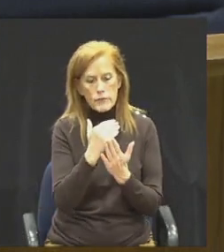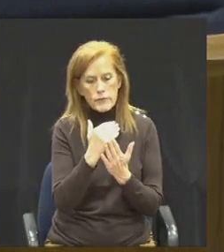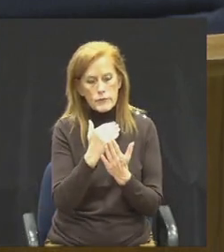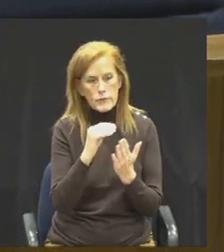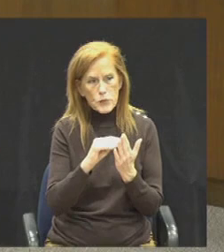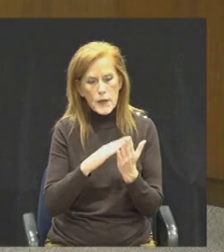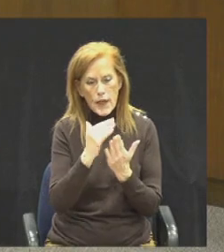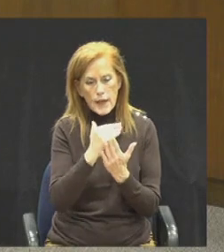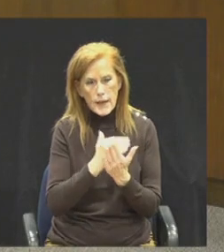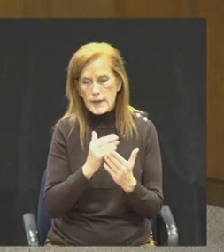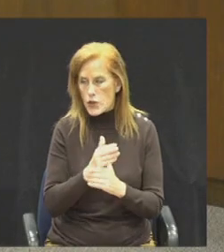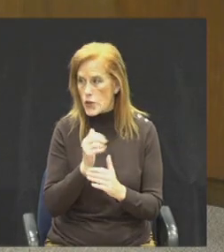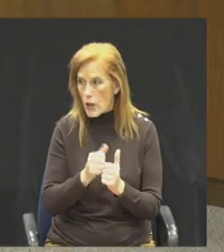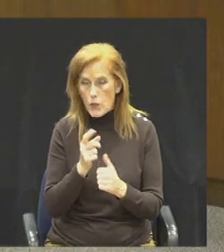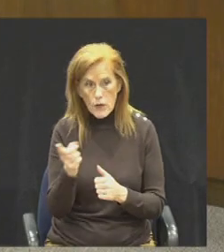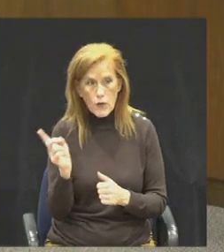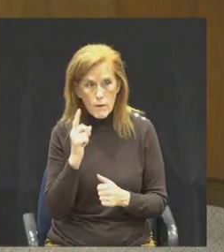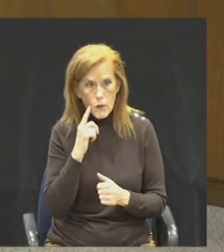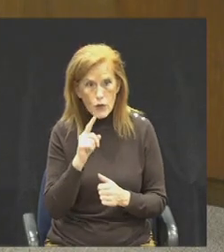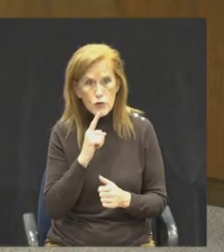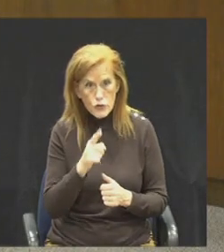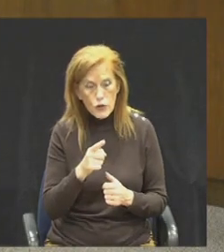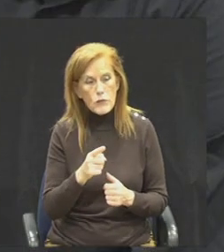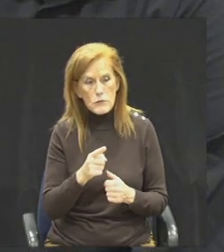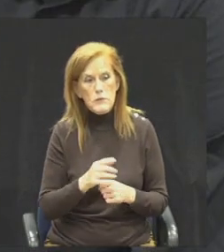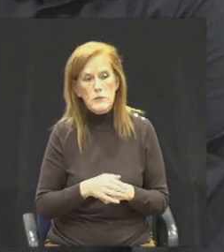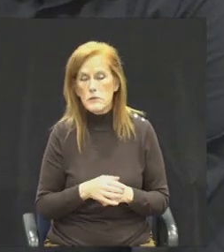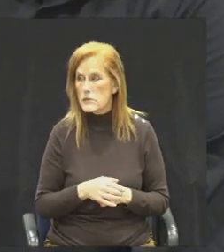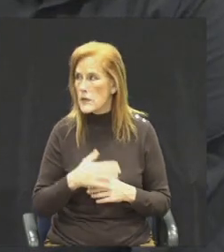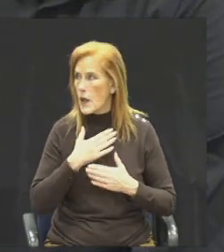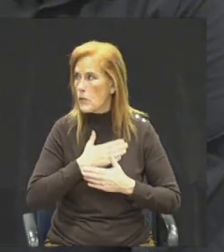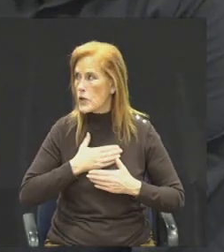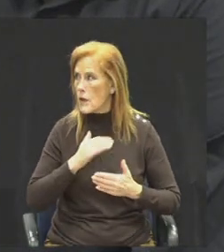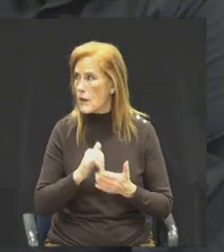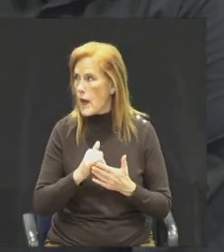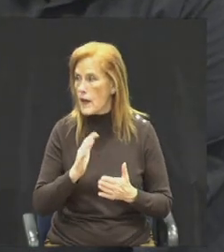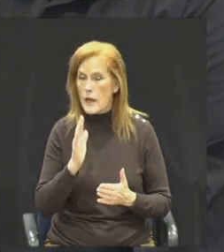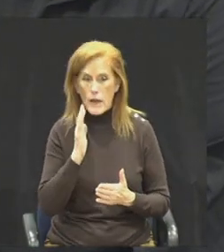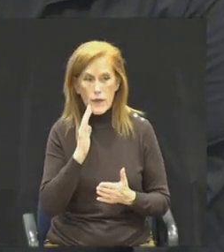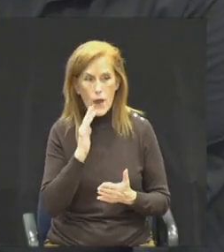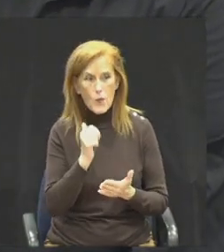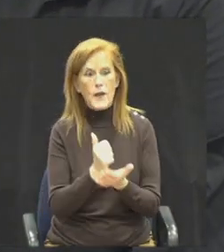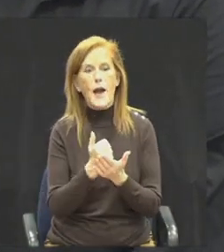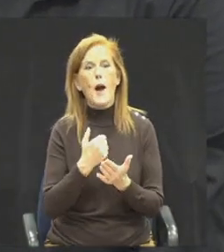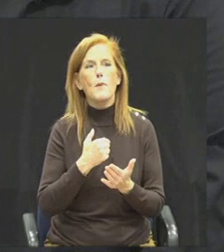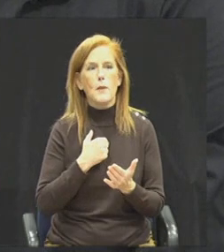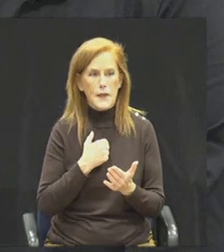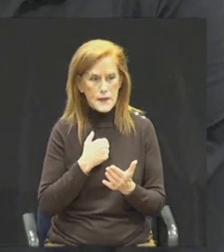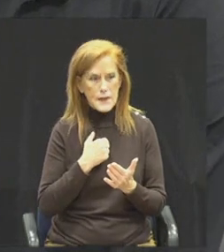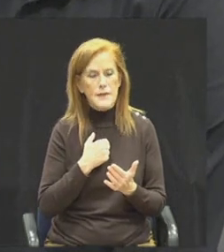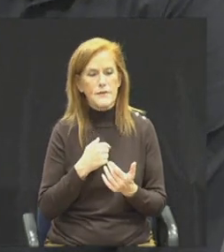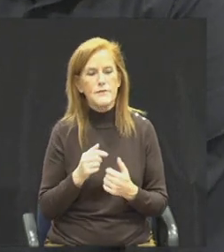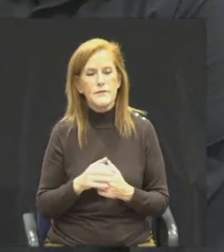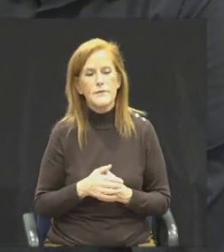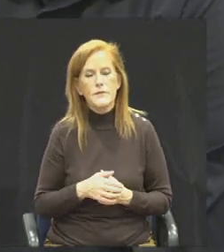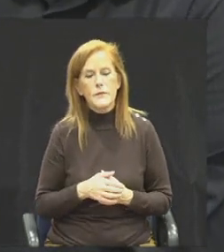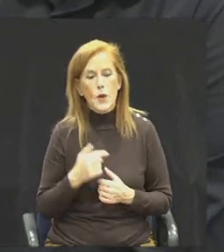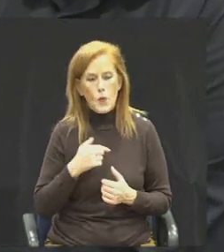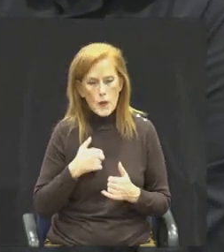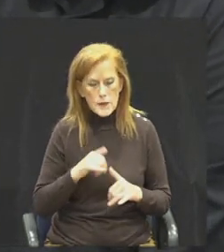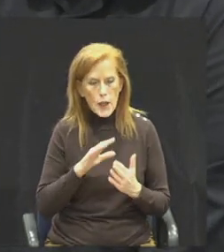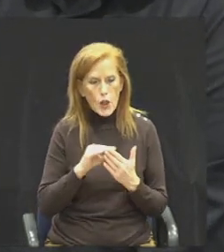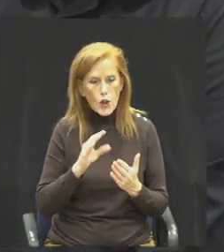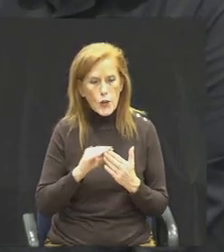share those with you. Okay, that would be fantastic. Appreciate that. That would help. That would grease the wheels for us quite a bit. So, because we're still